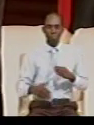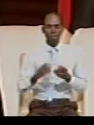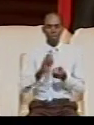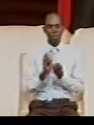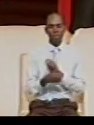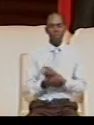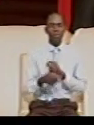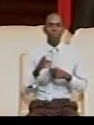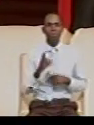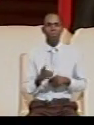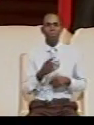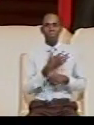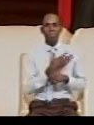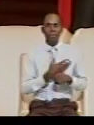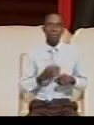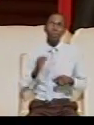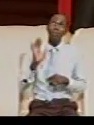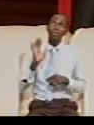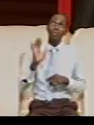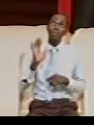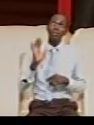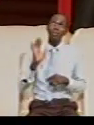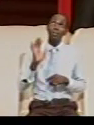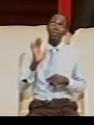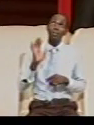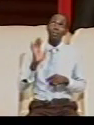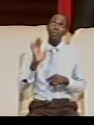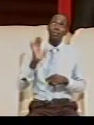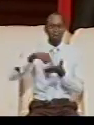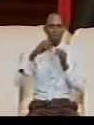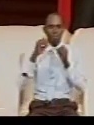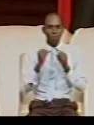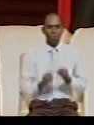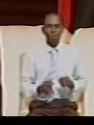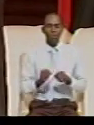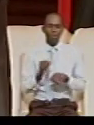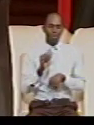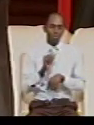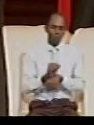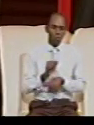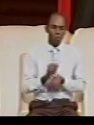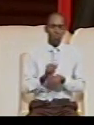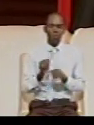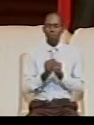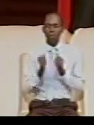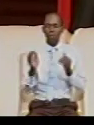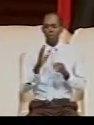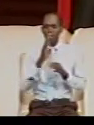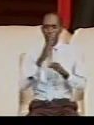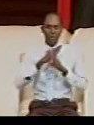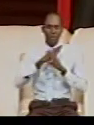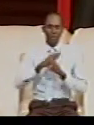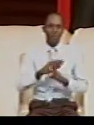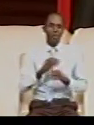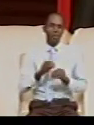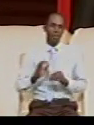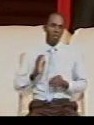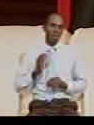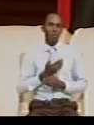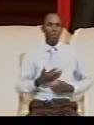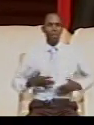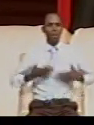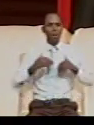totally changed. And his resurrection power works unhindered in our lives. How will it